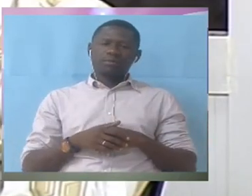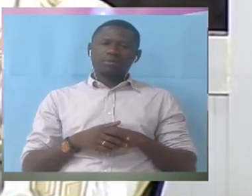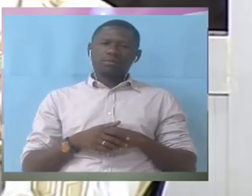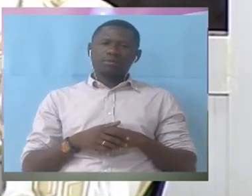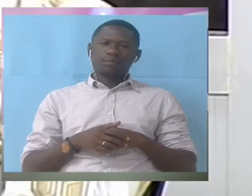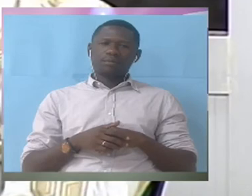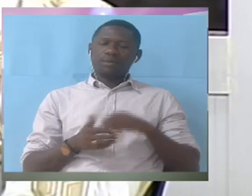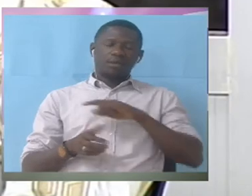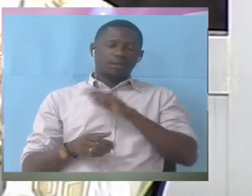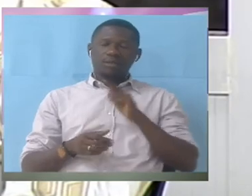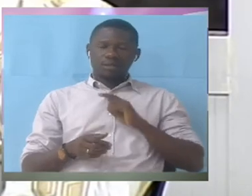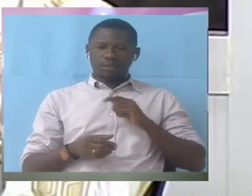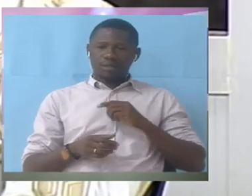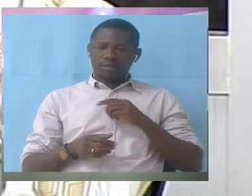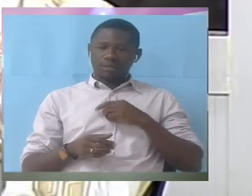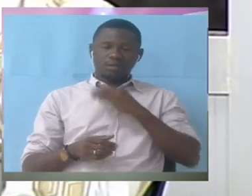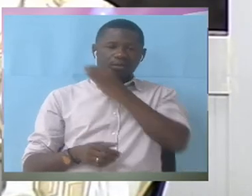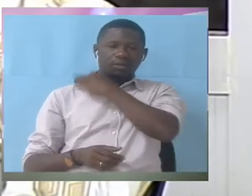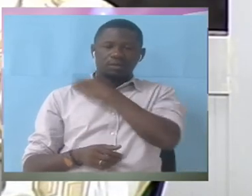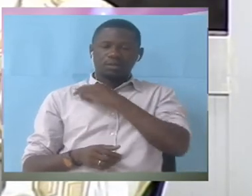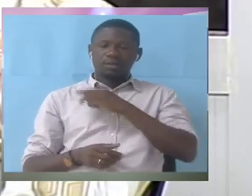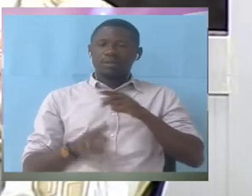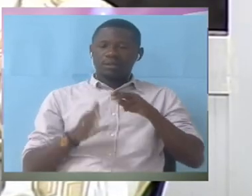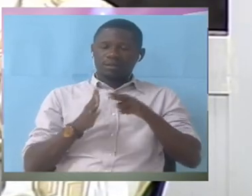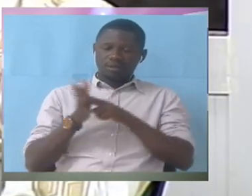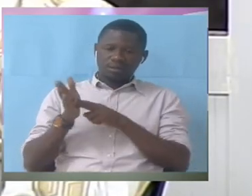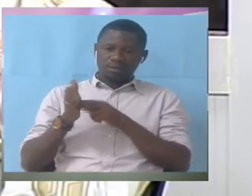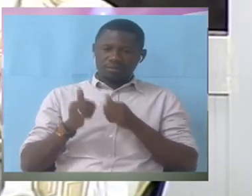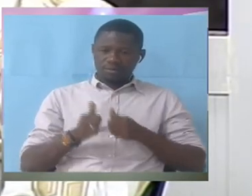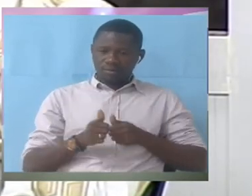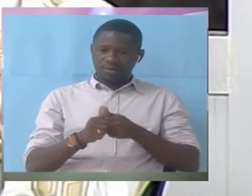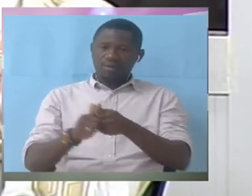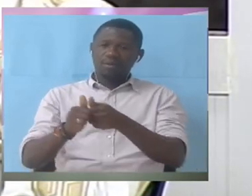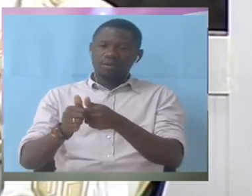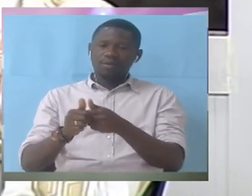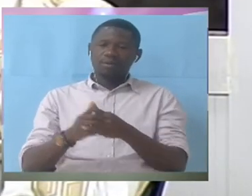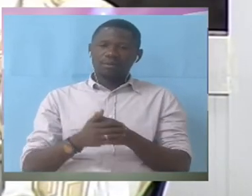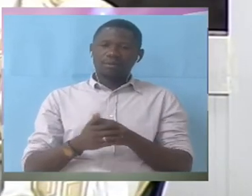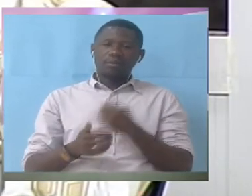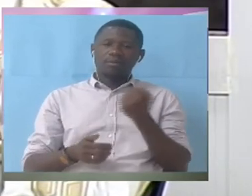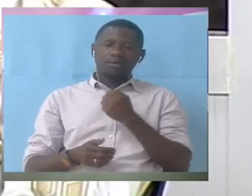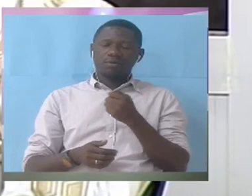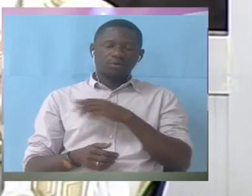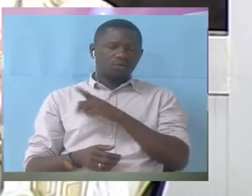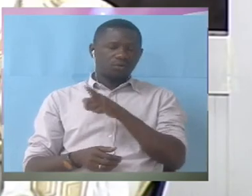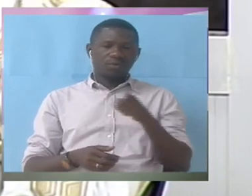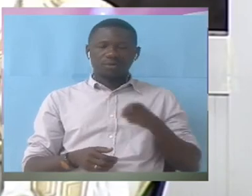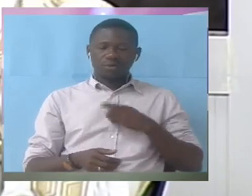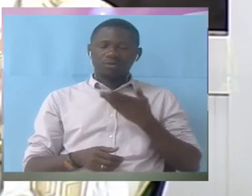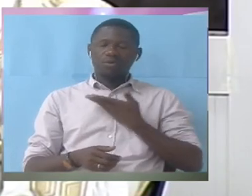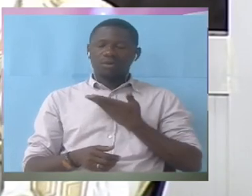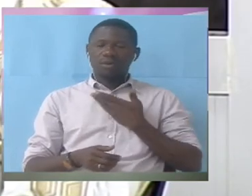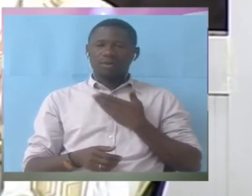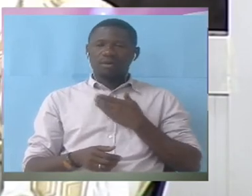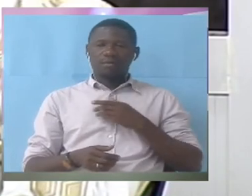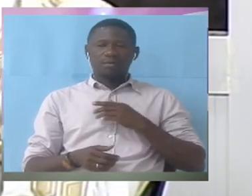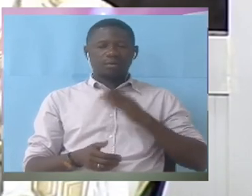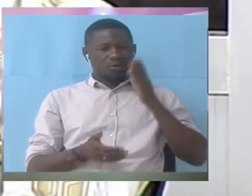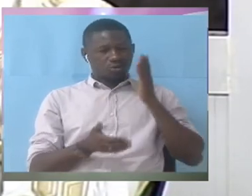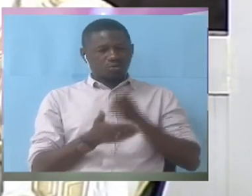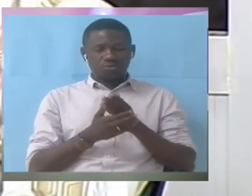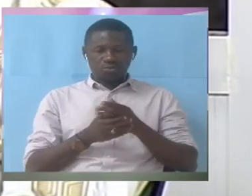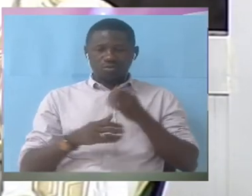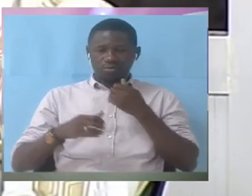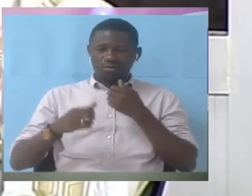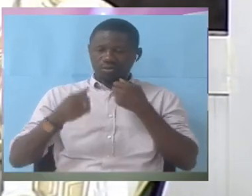be guided té nit la ko xamne dafa laaj diko jajjanté because he did not have proper military training